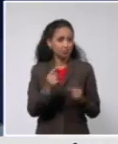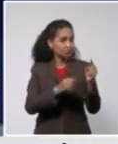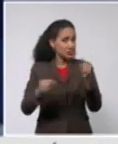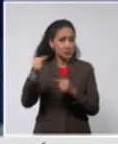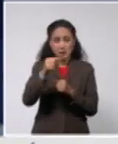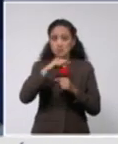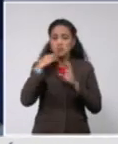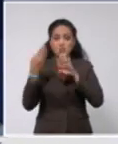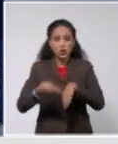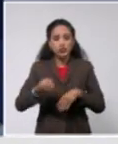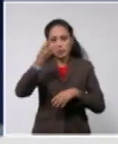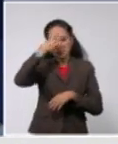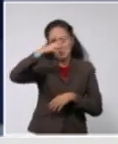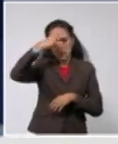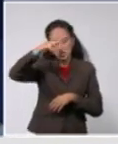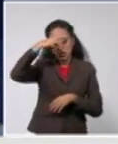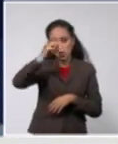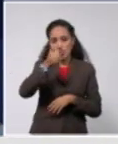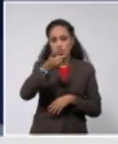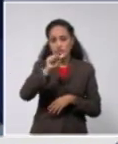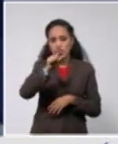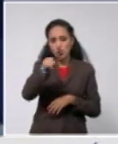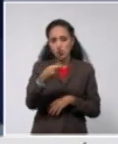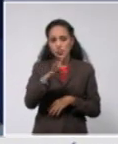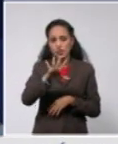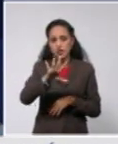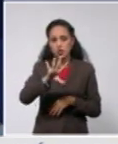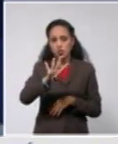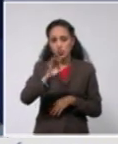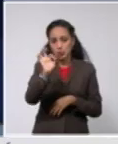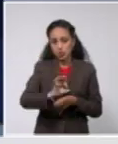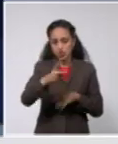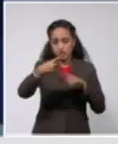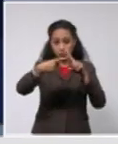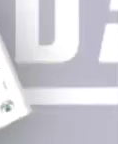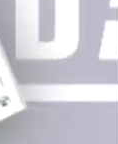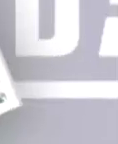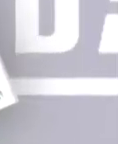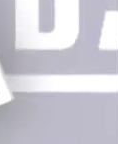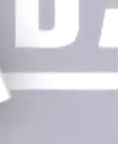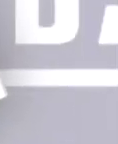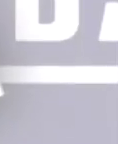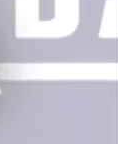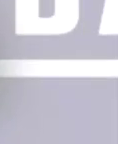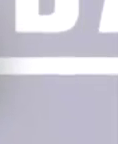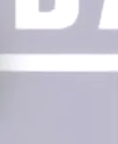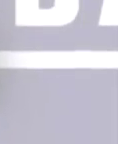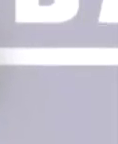behavior of the pandemic in Cuba and the world.